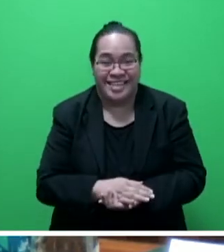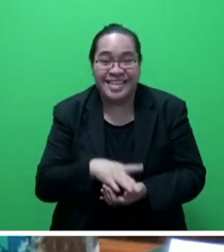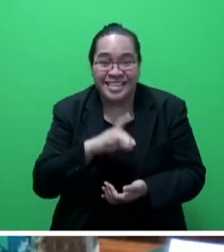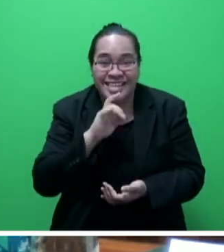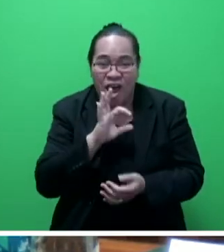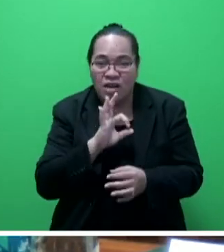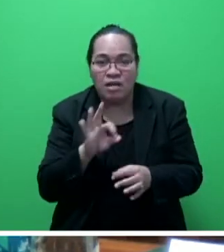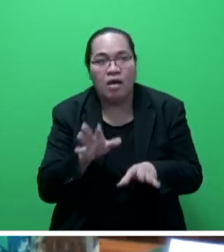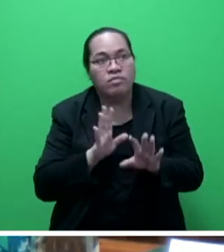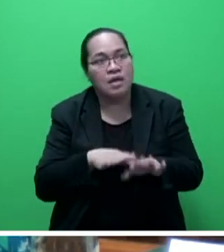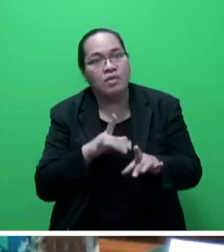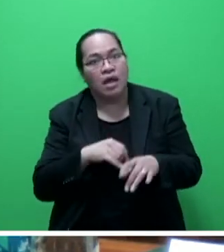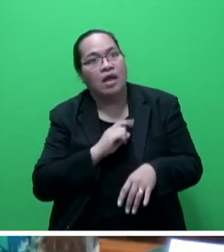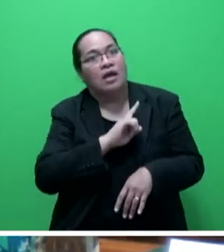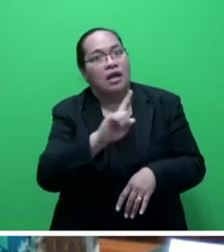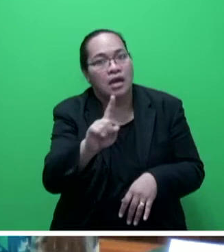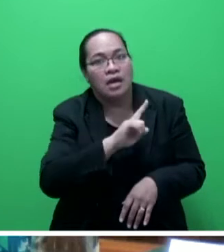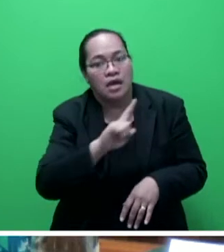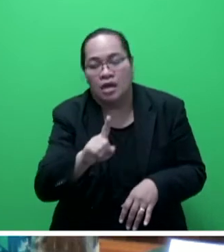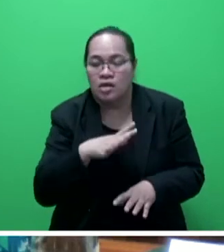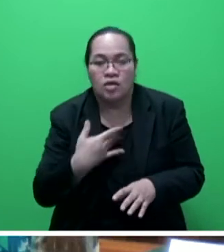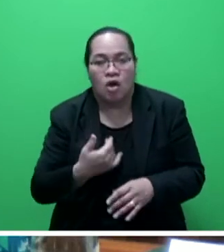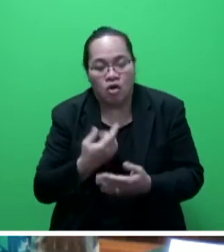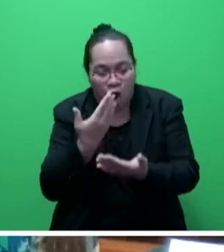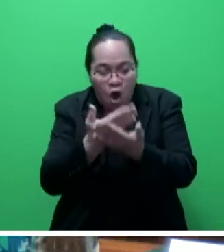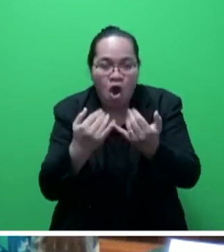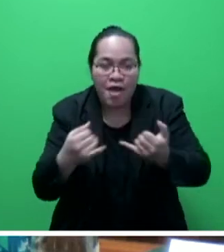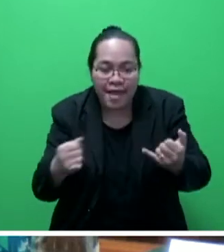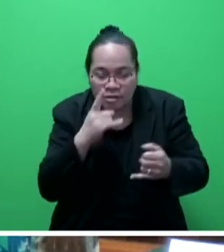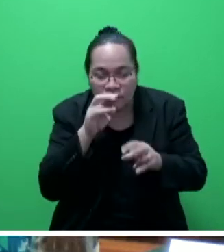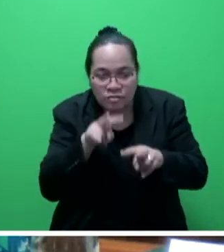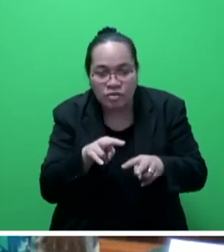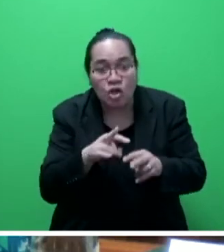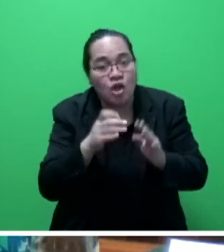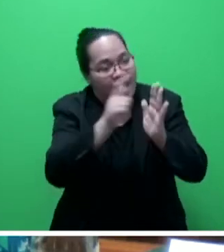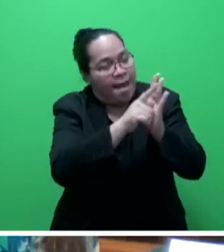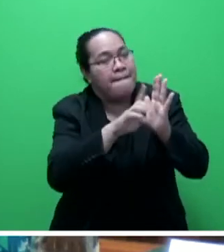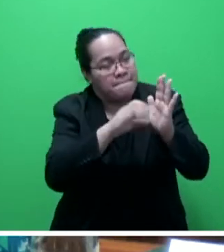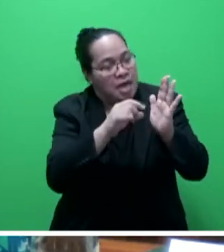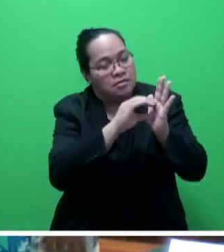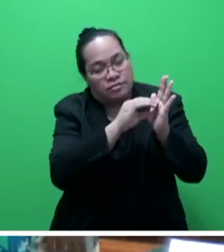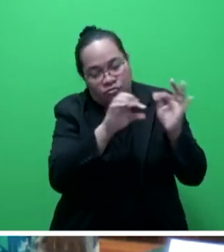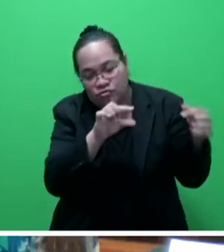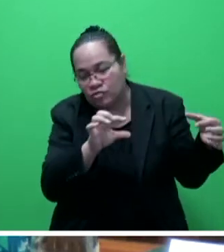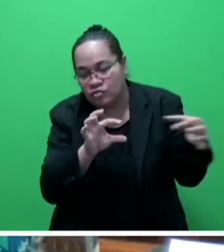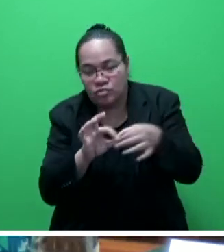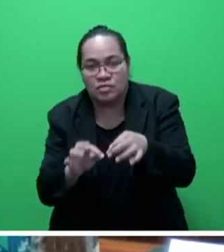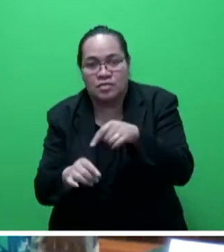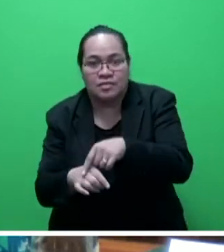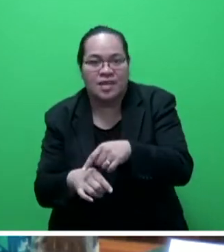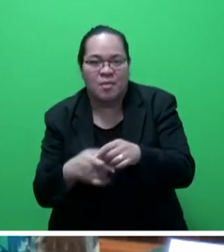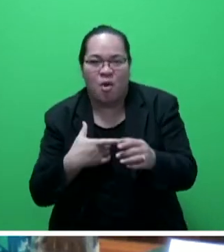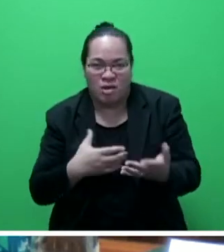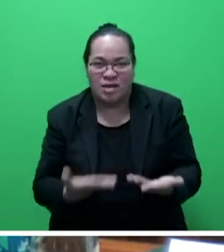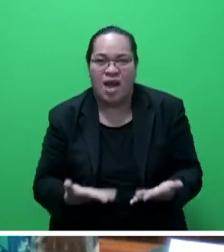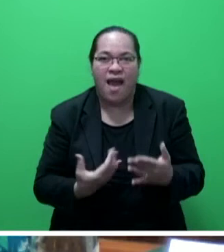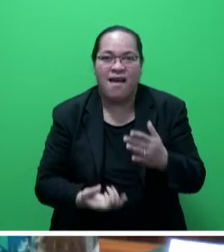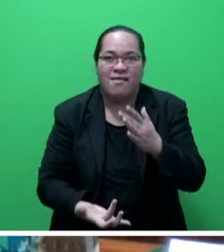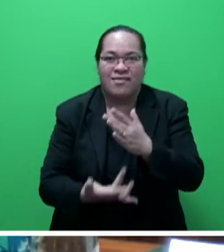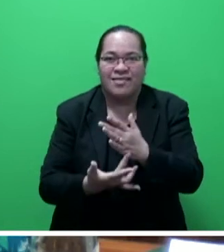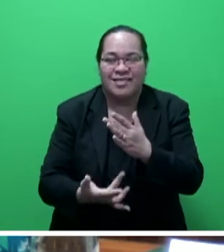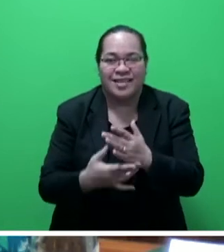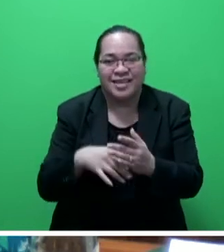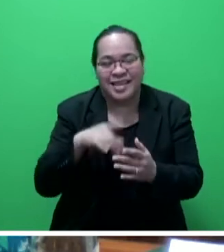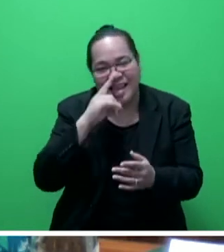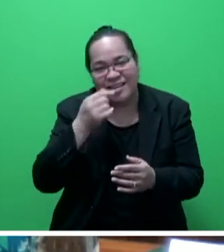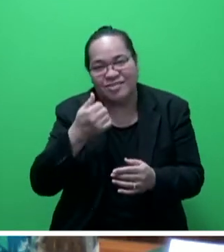approval, how it should be done, the legislation has to make some reference to that as well, in terms of the technology that needs to be used